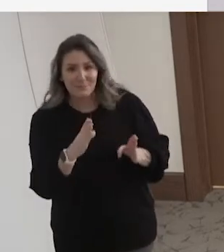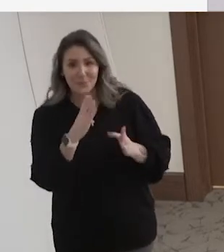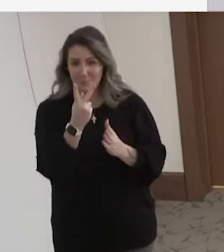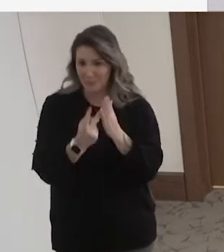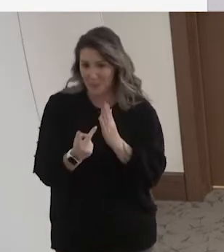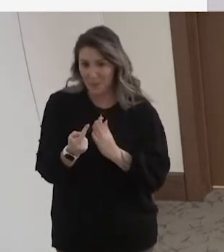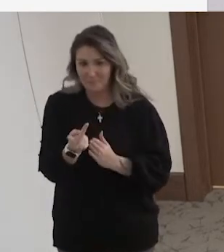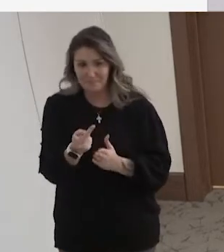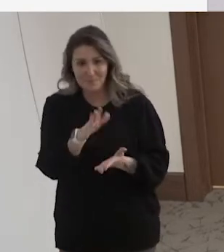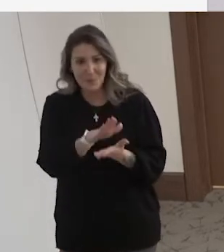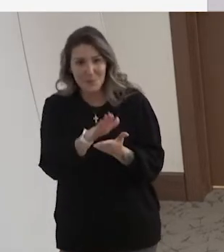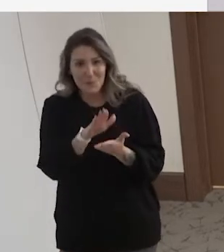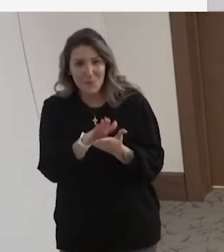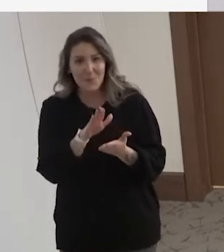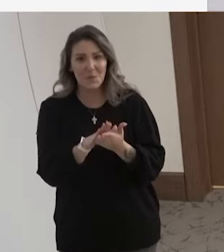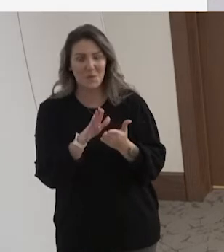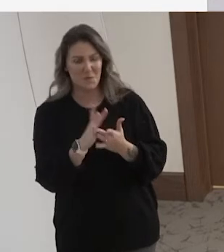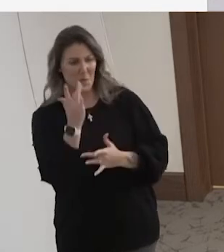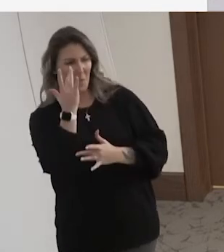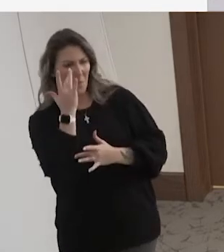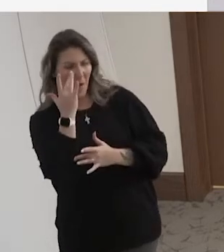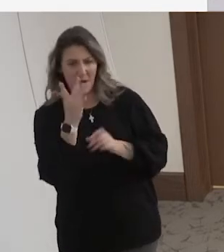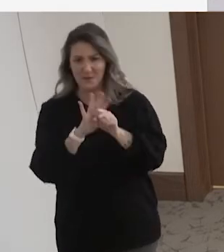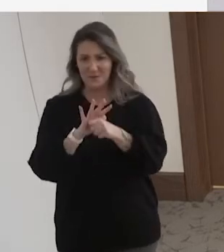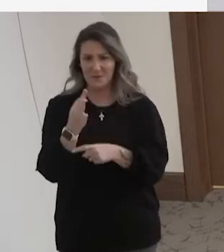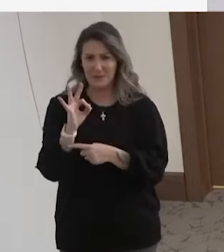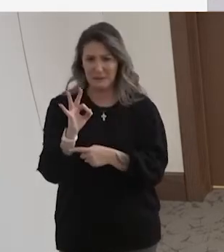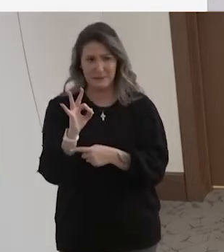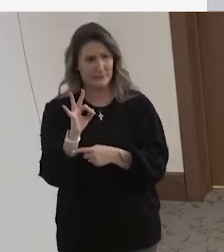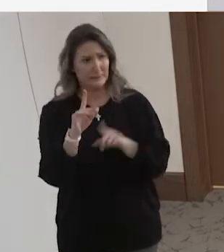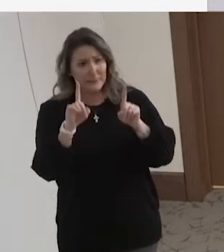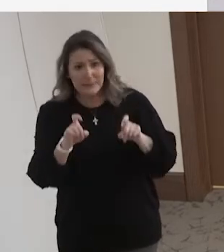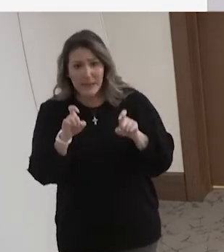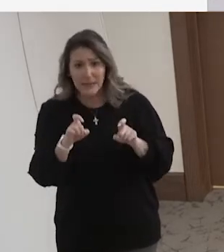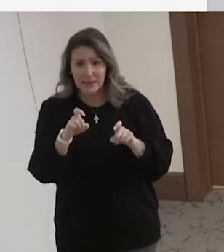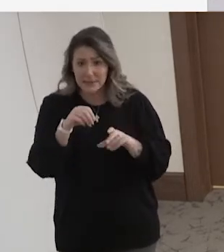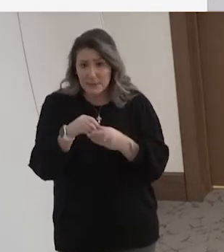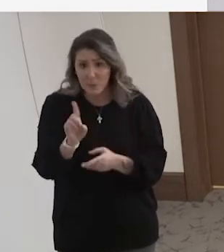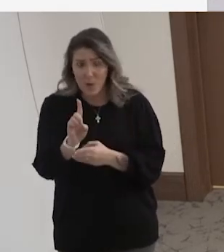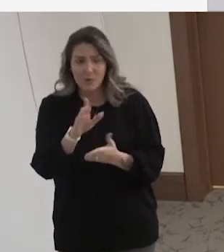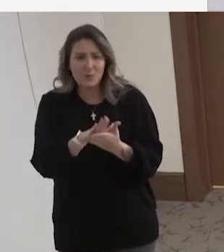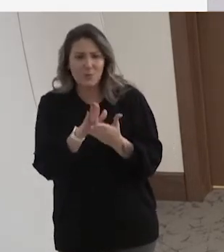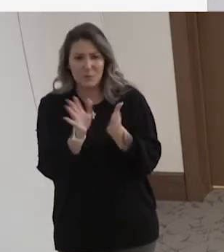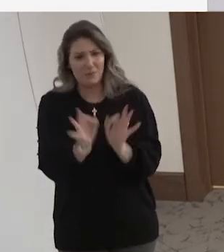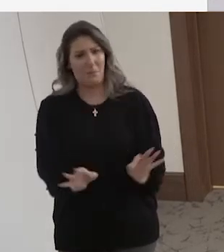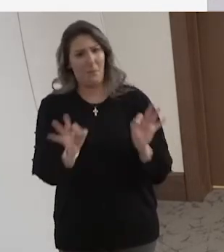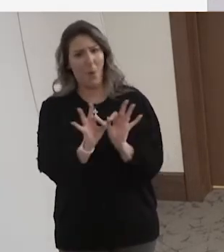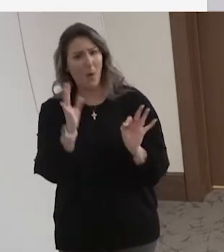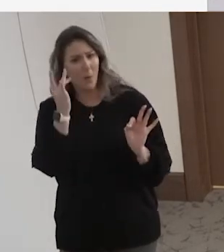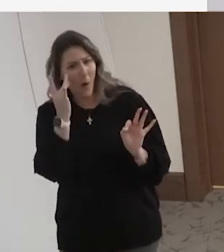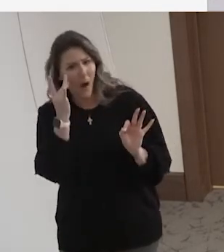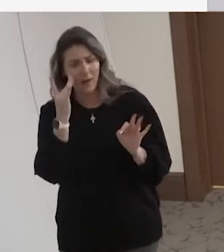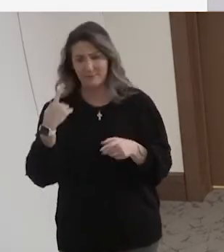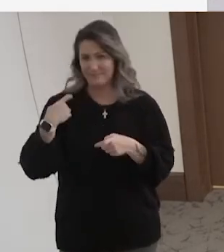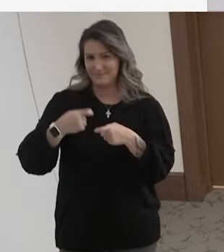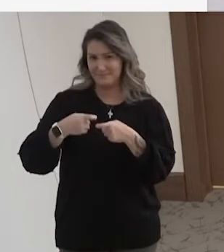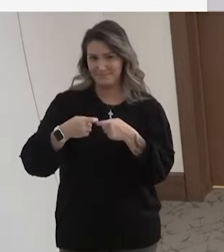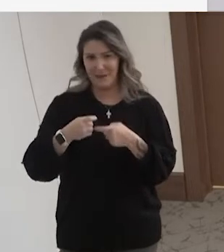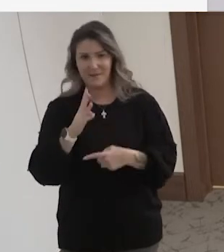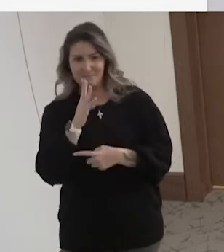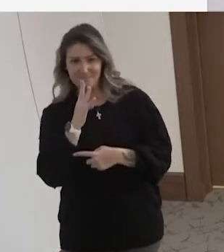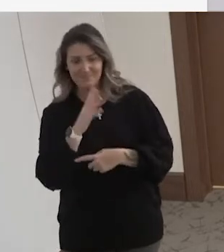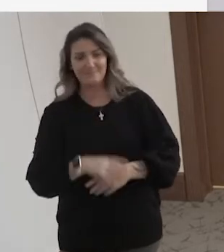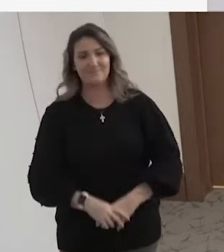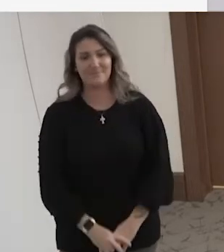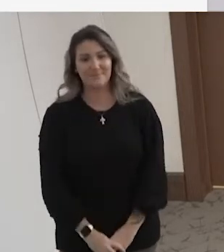you a little bit about why they think COVID-19 testing in schools is important. Y en vez de que yo les hable del programa, voy a pedir